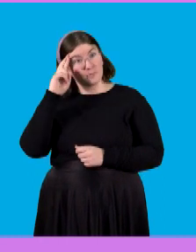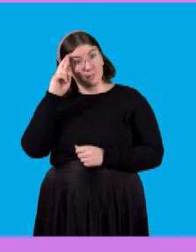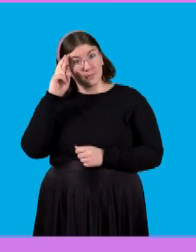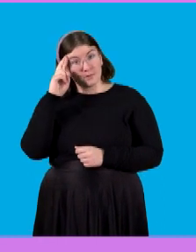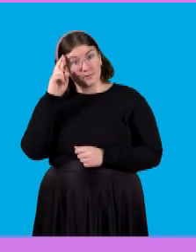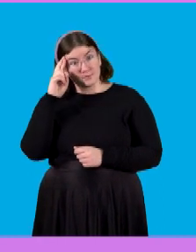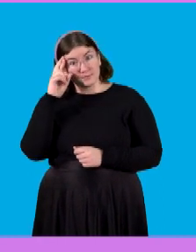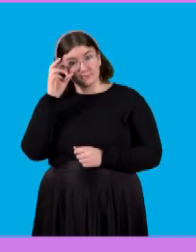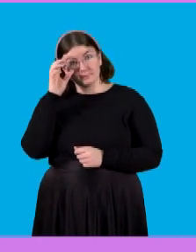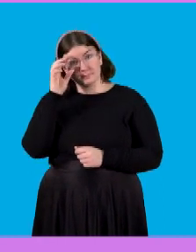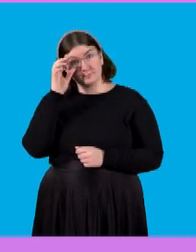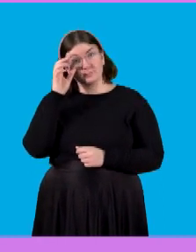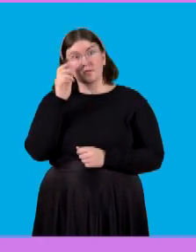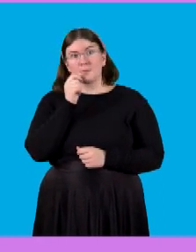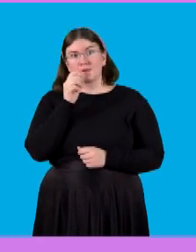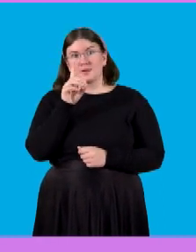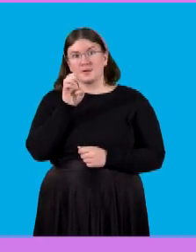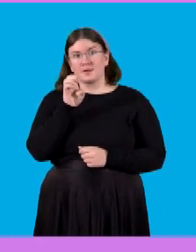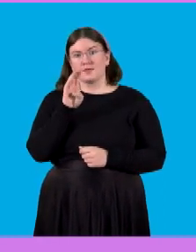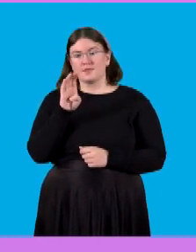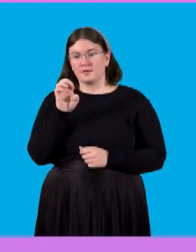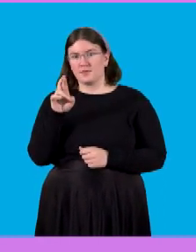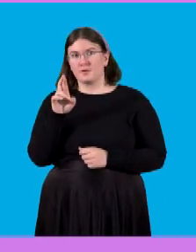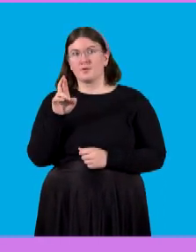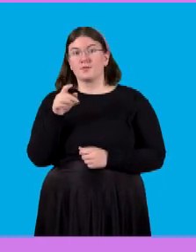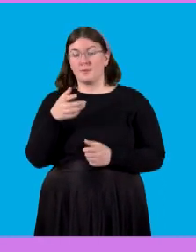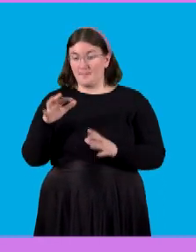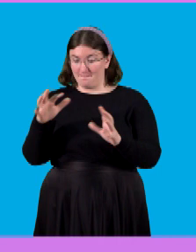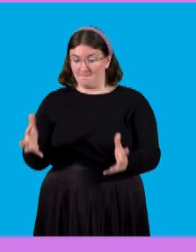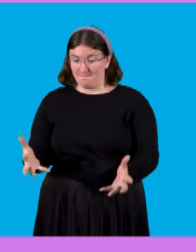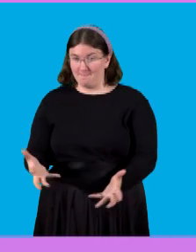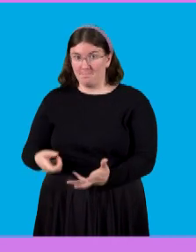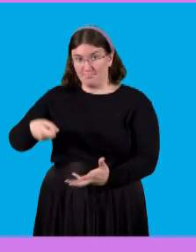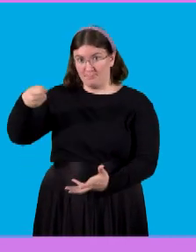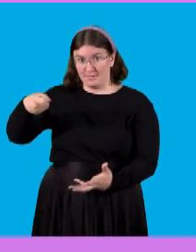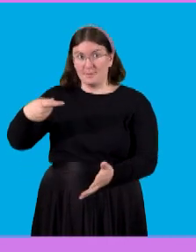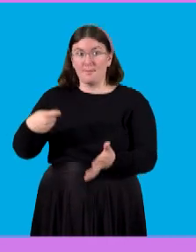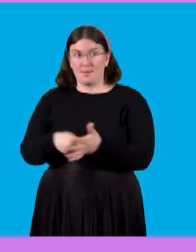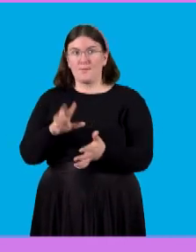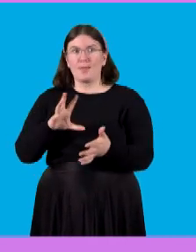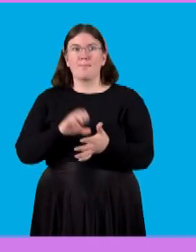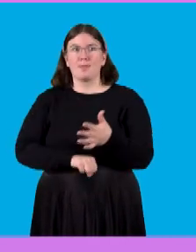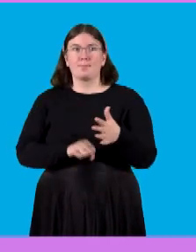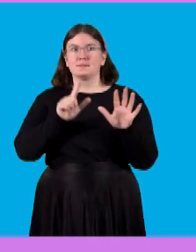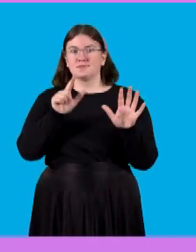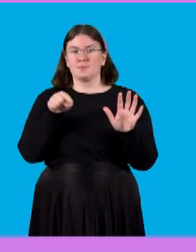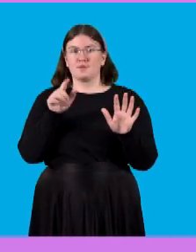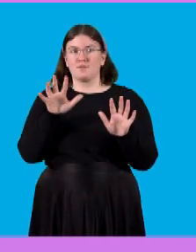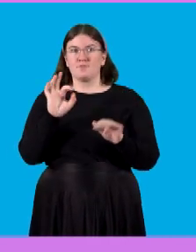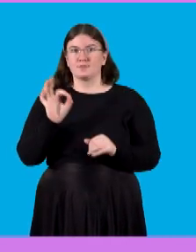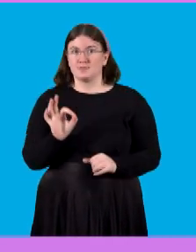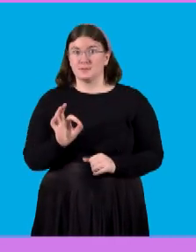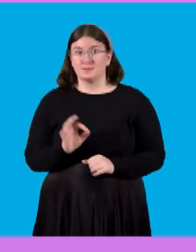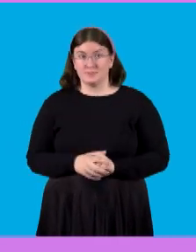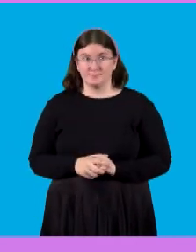a discount, right, of 7.5%. Are we clear on that? Okay, so therefore I still need to see what